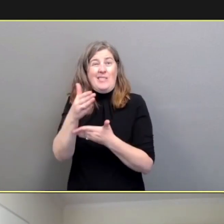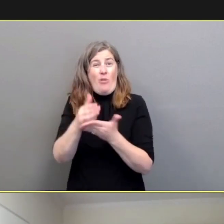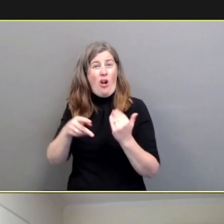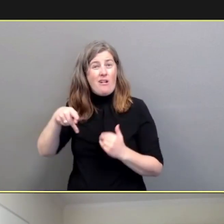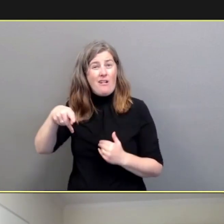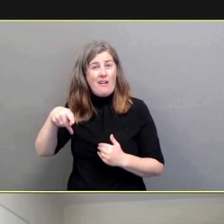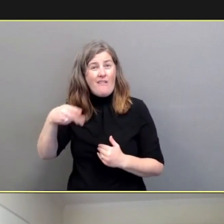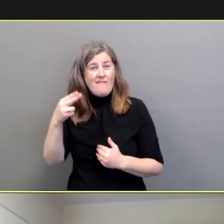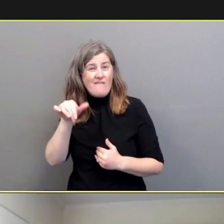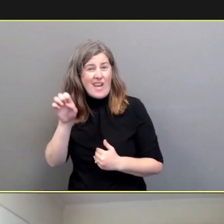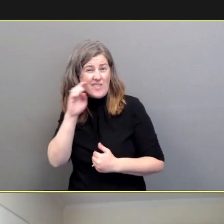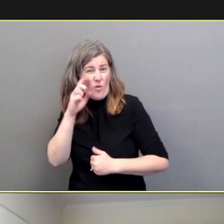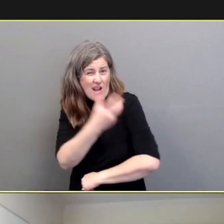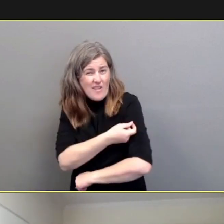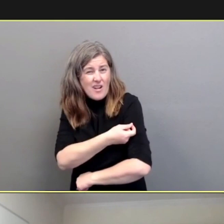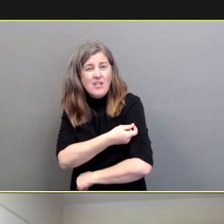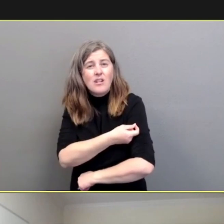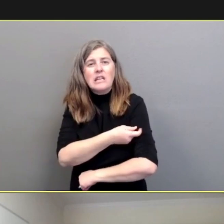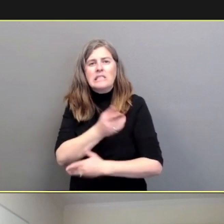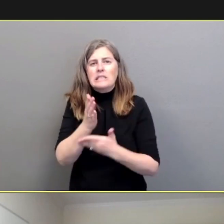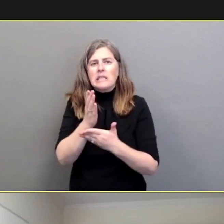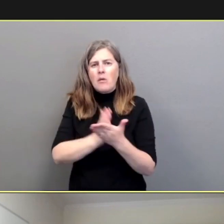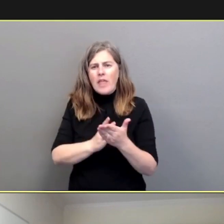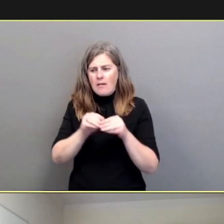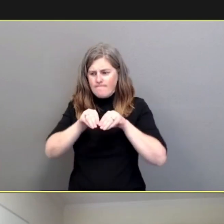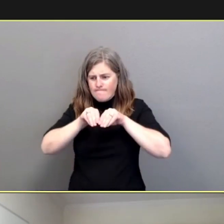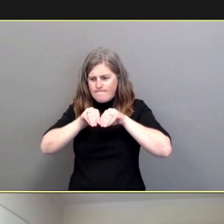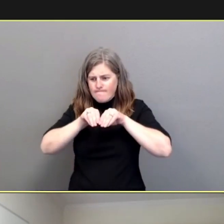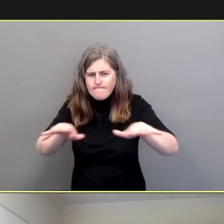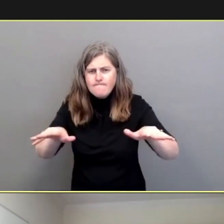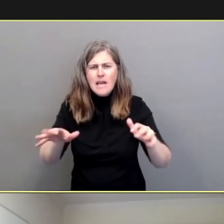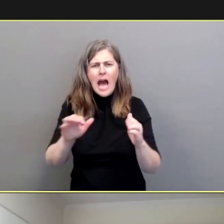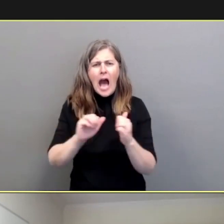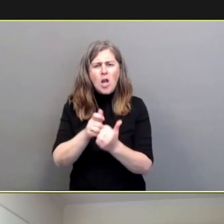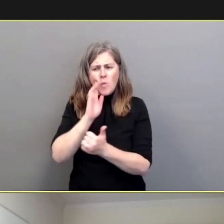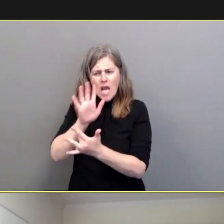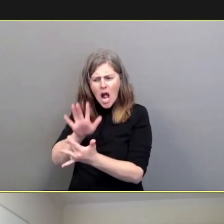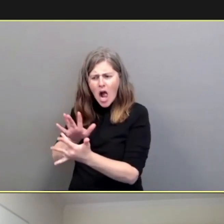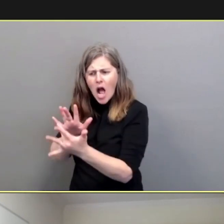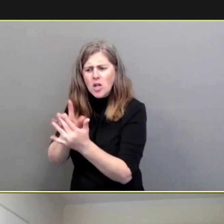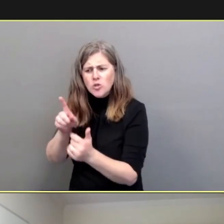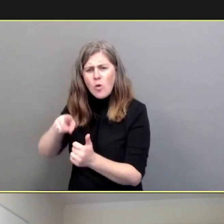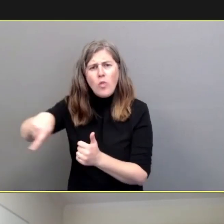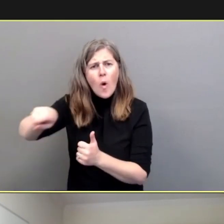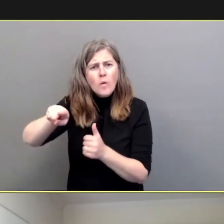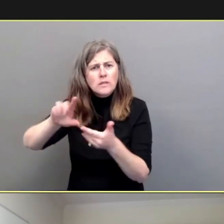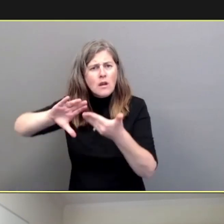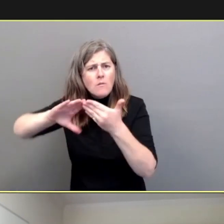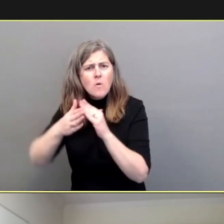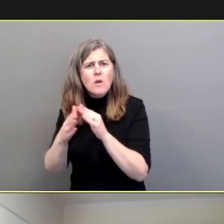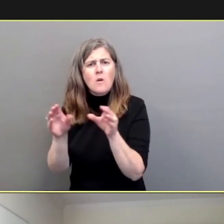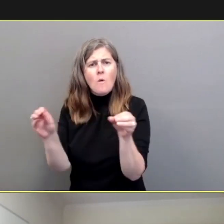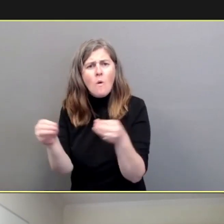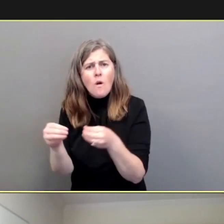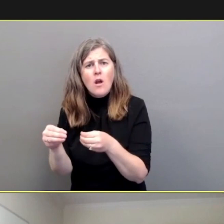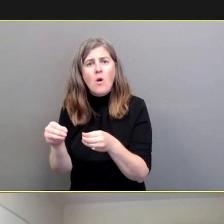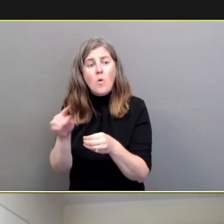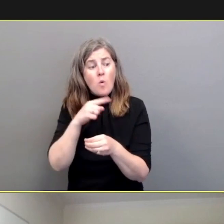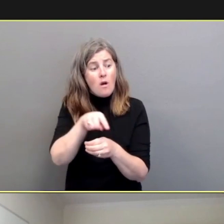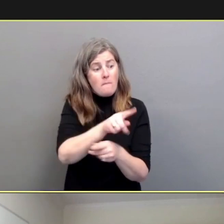also working on some of the ground game piece, which is how are we reaching out to community organizations that communities